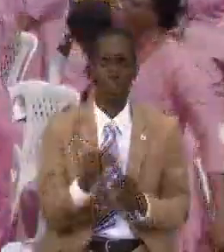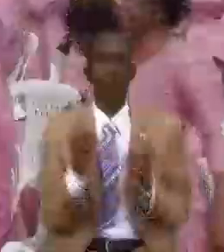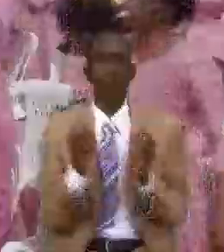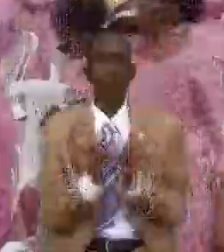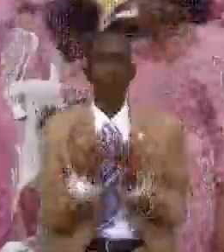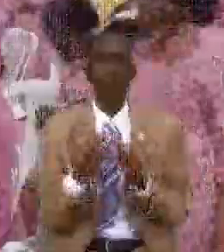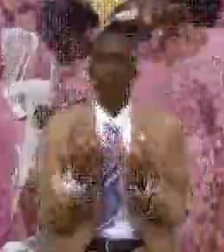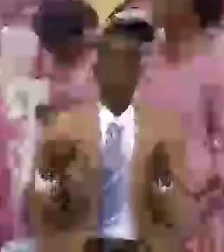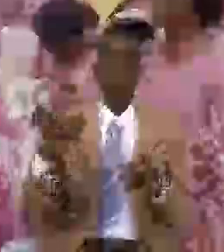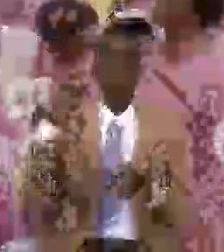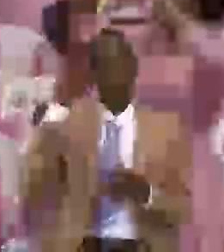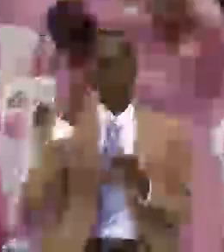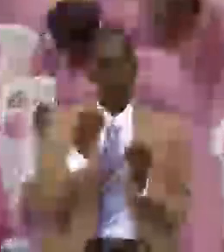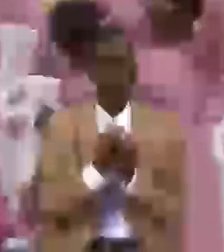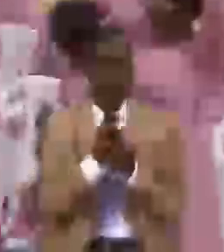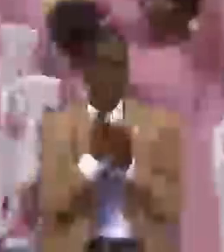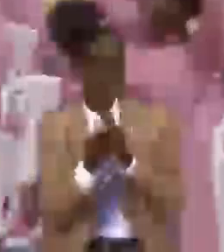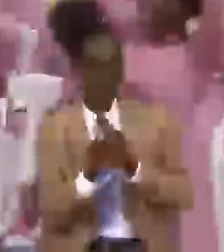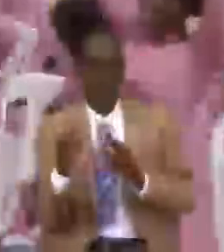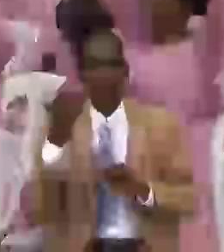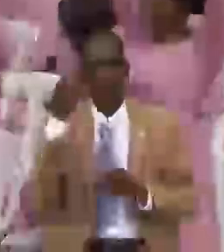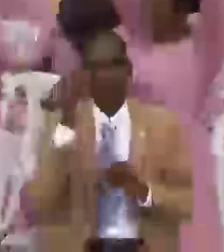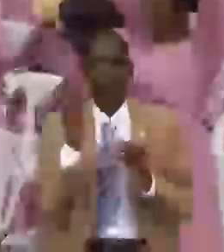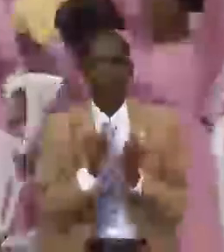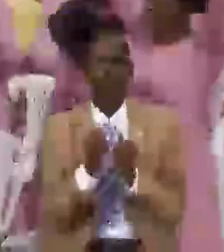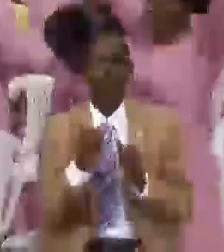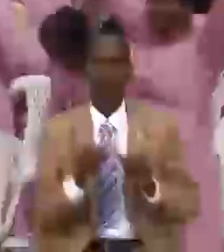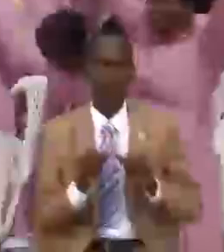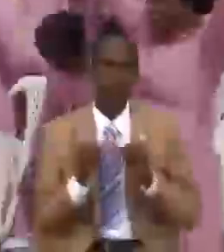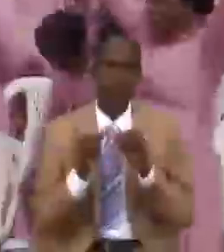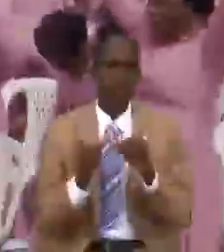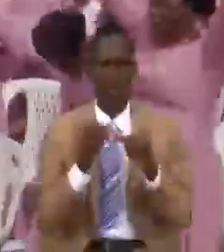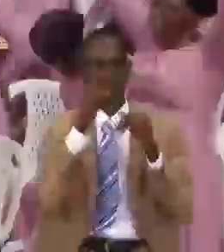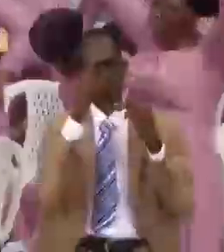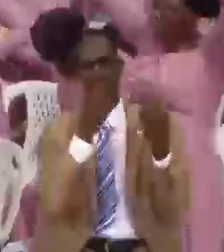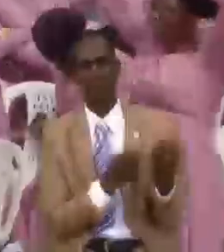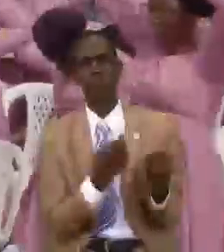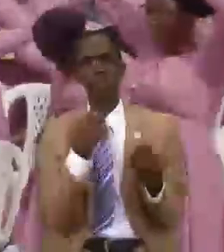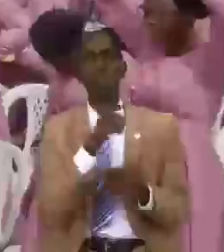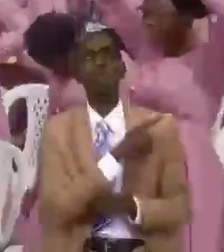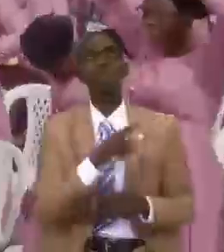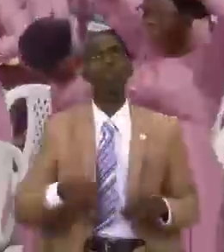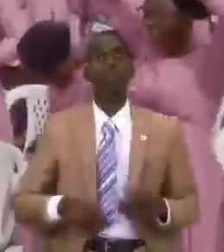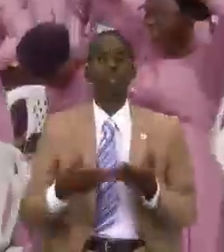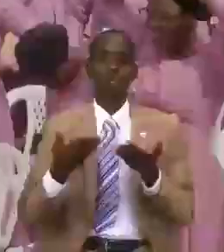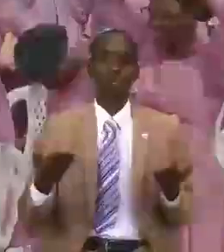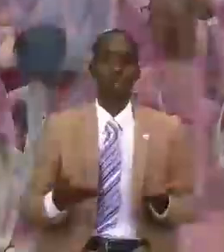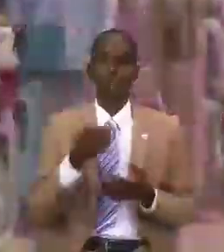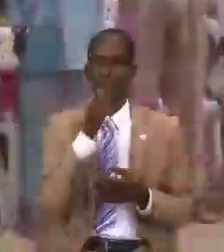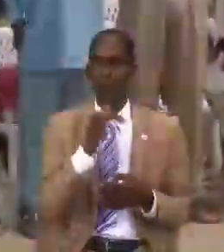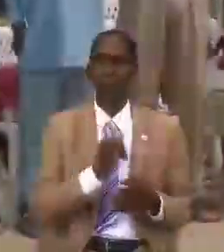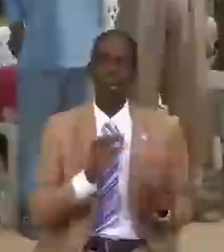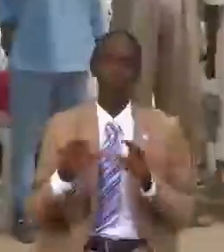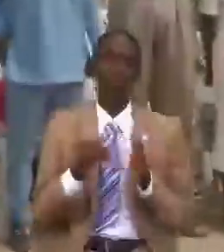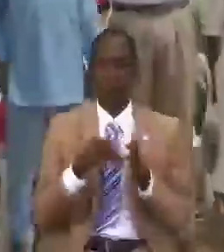persistent faith that will say, Lord, here am I, do it for me. He will do it for you in Jesus' name. Open your